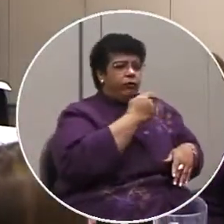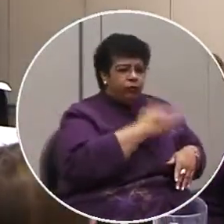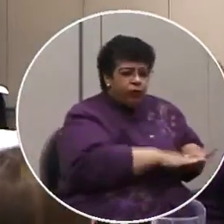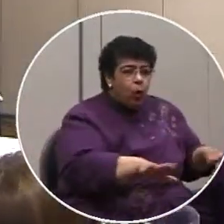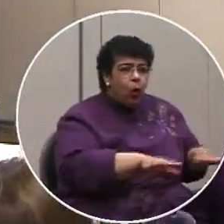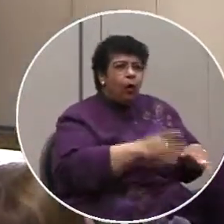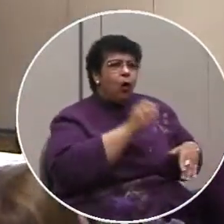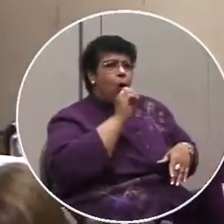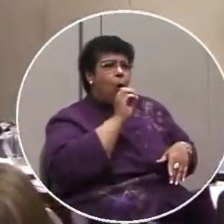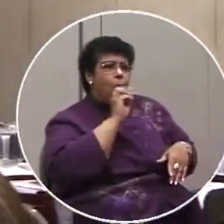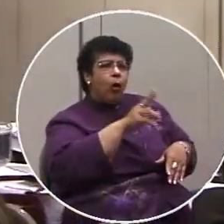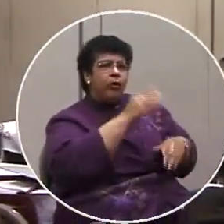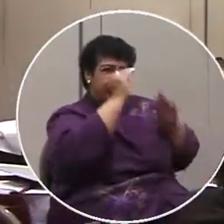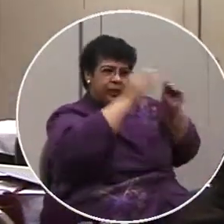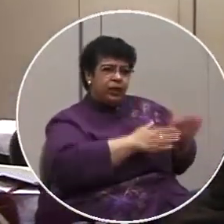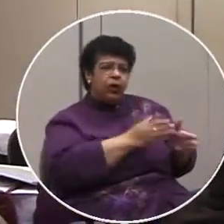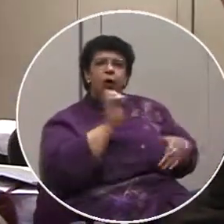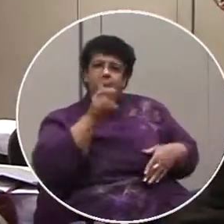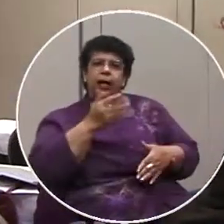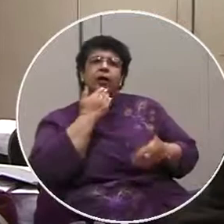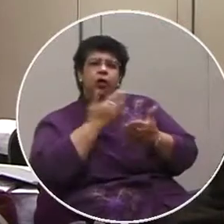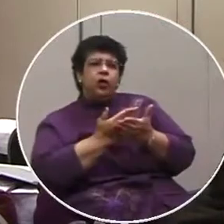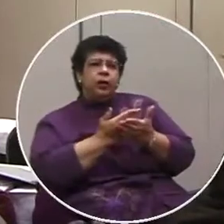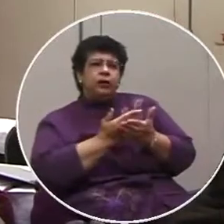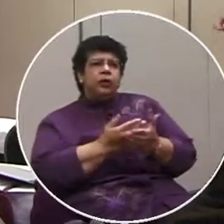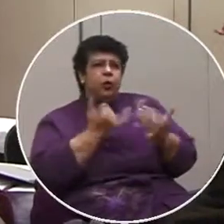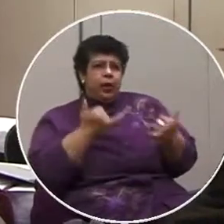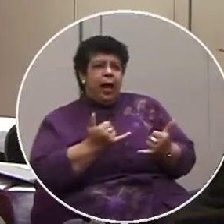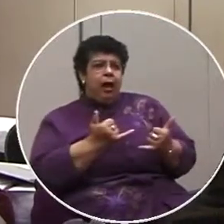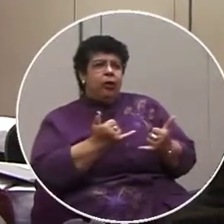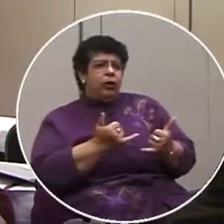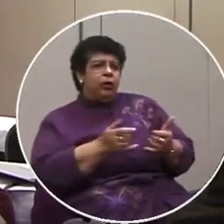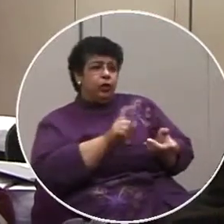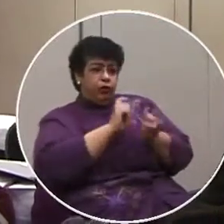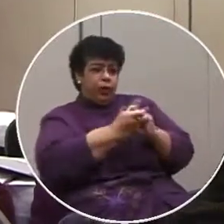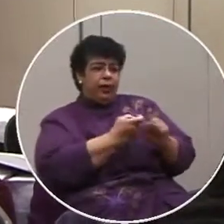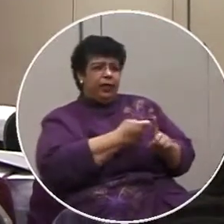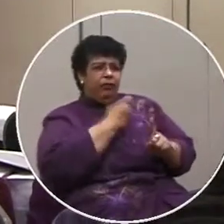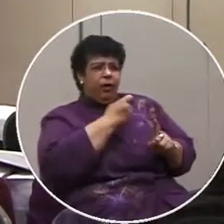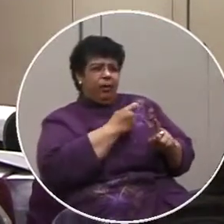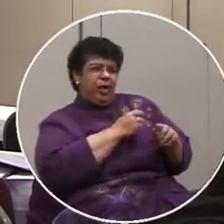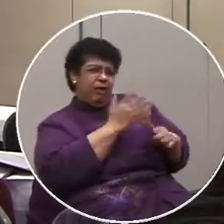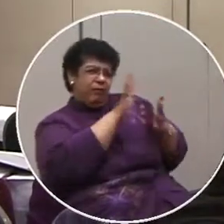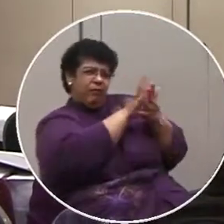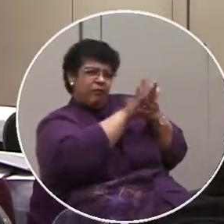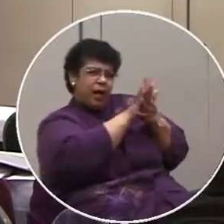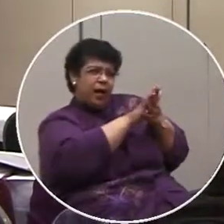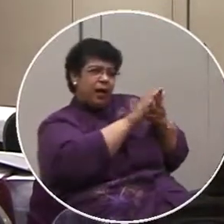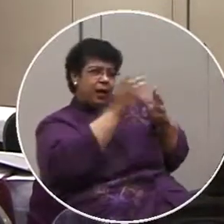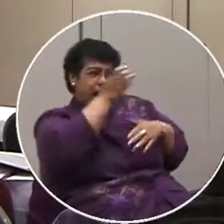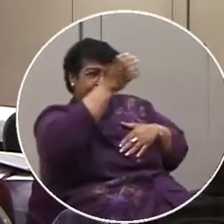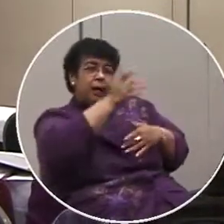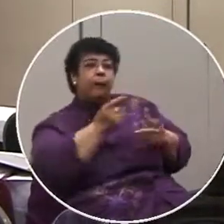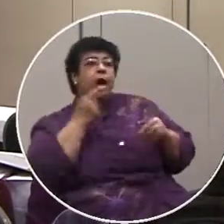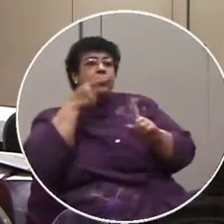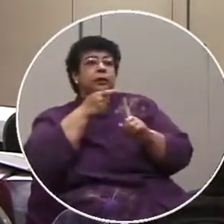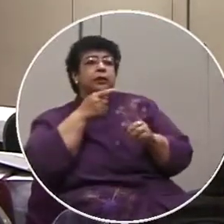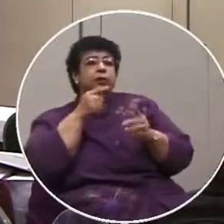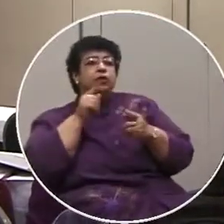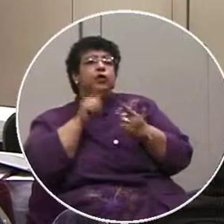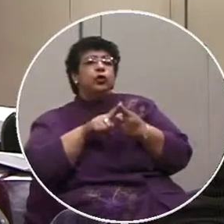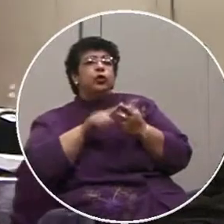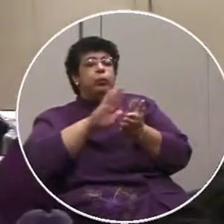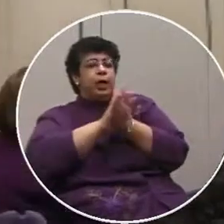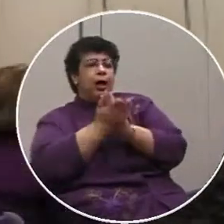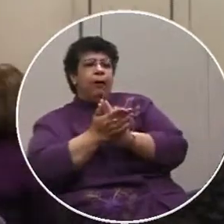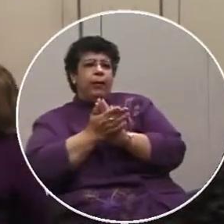Good. We've just turned it from a vague concept into a specific operational definition. If you go